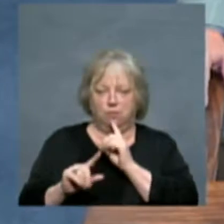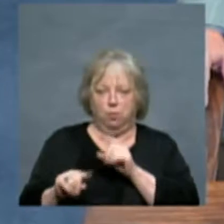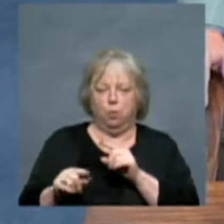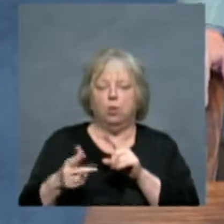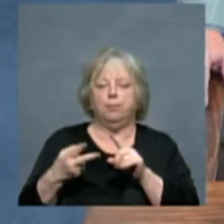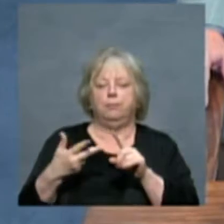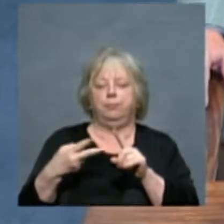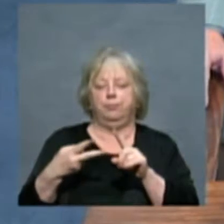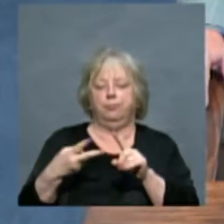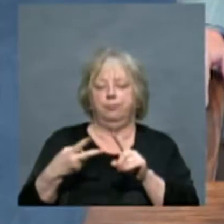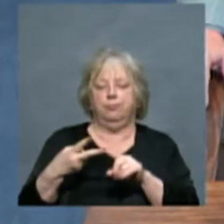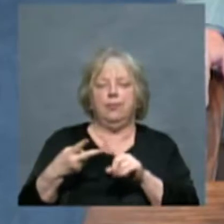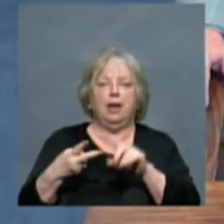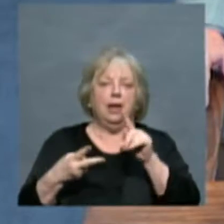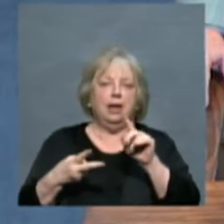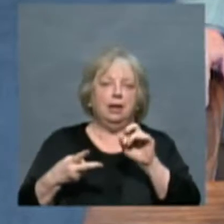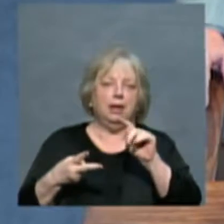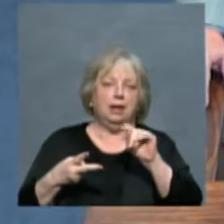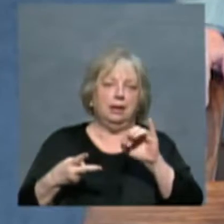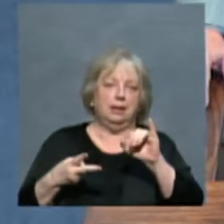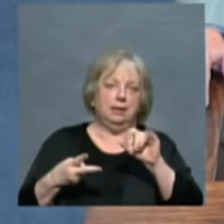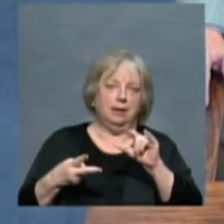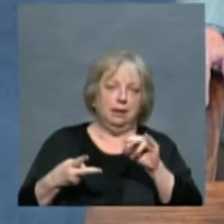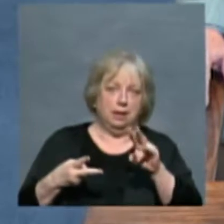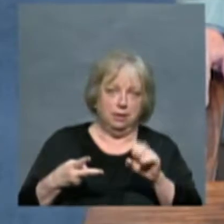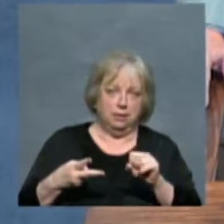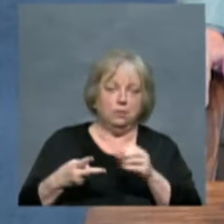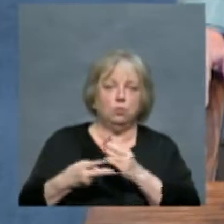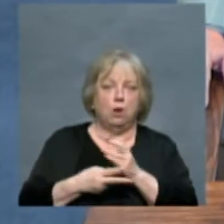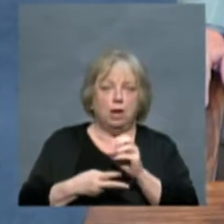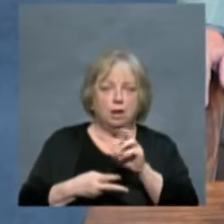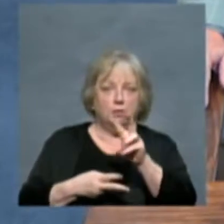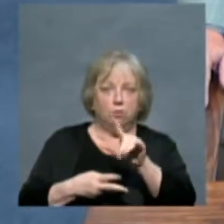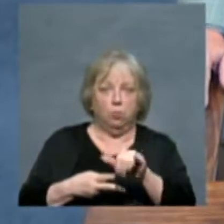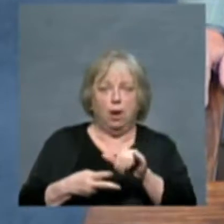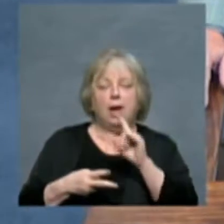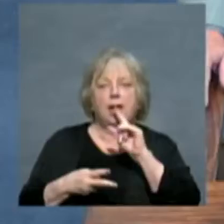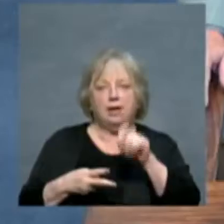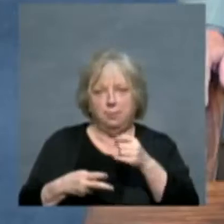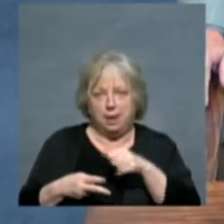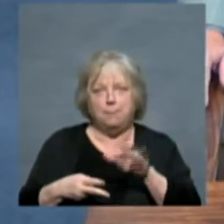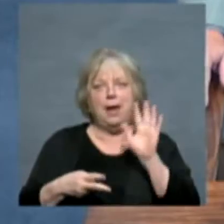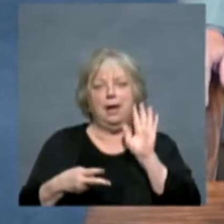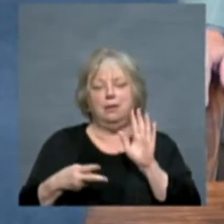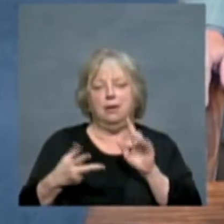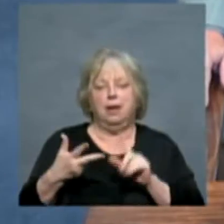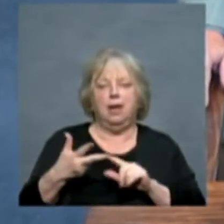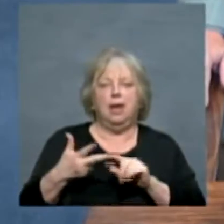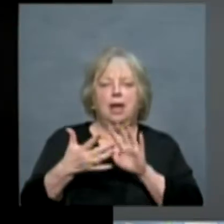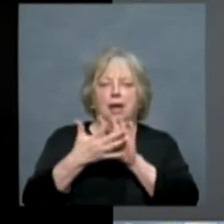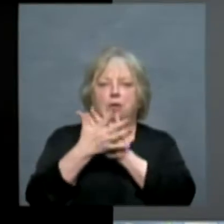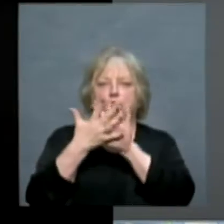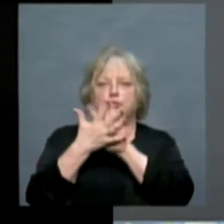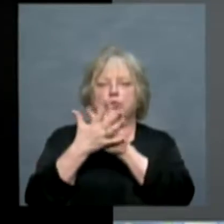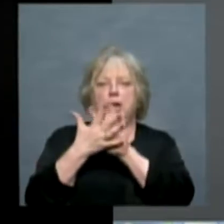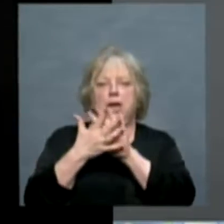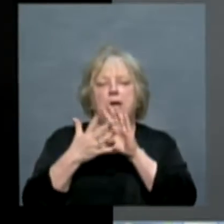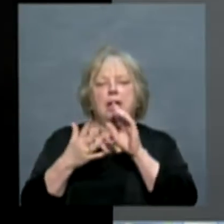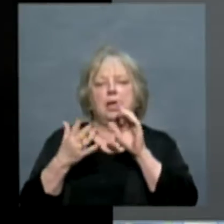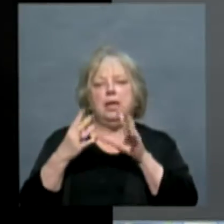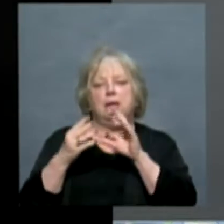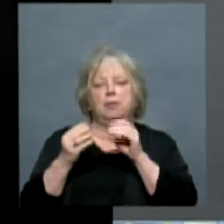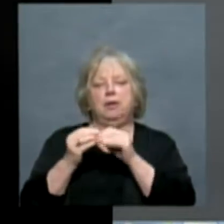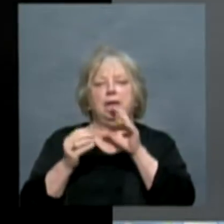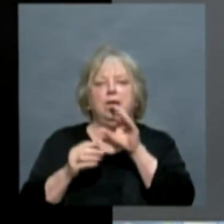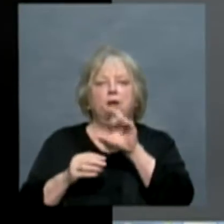The Catillus right-of-way through the site is to be abandoned, and a screen consisting of 20